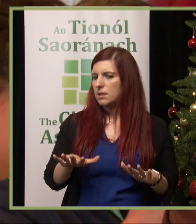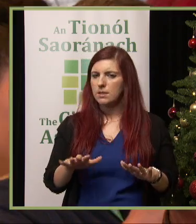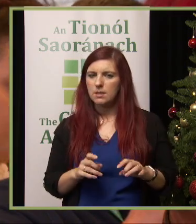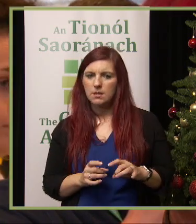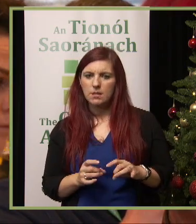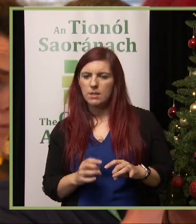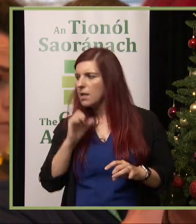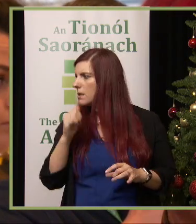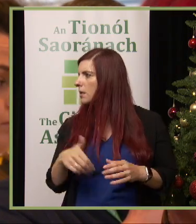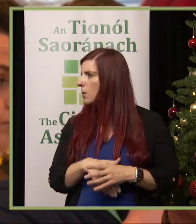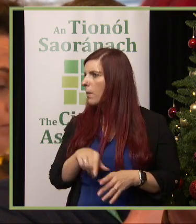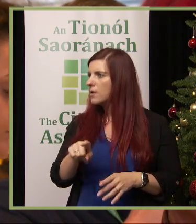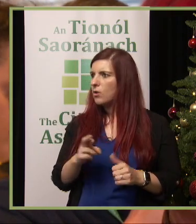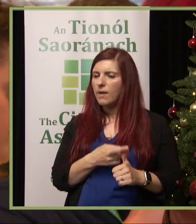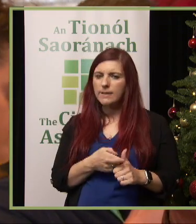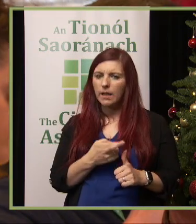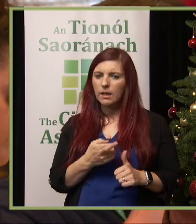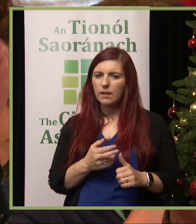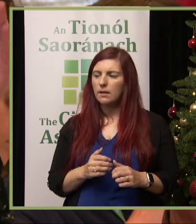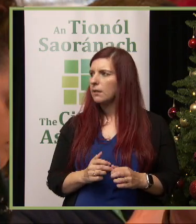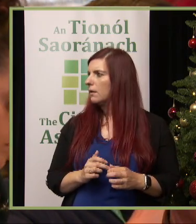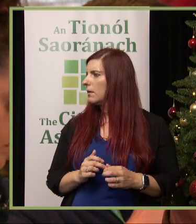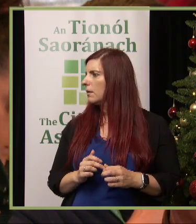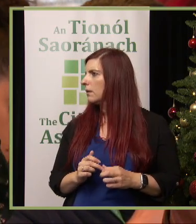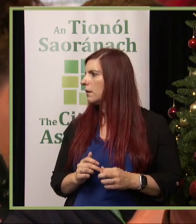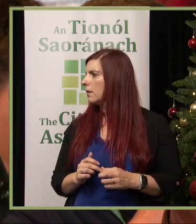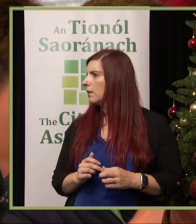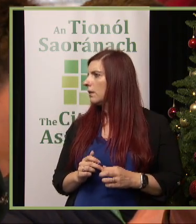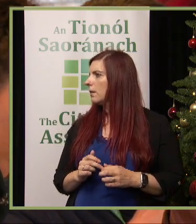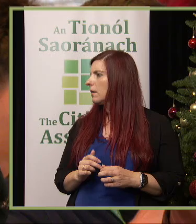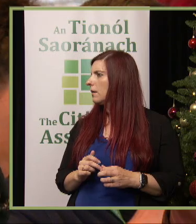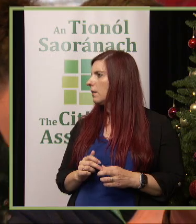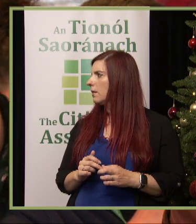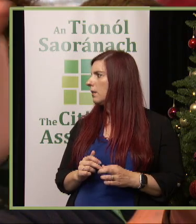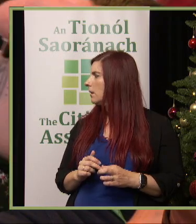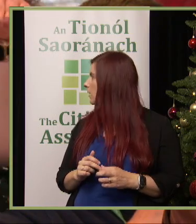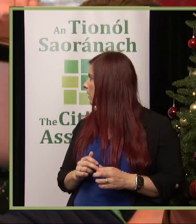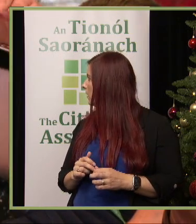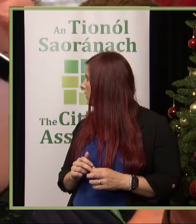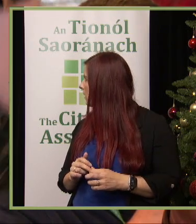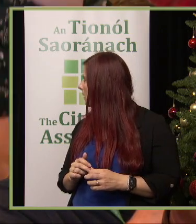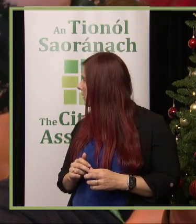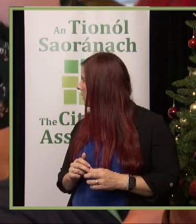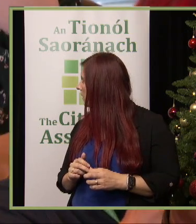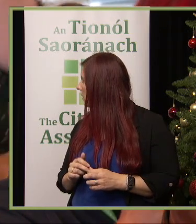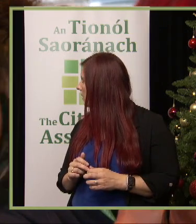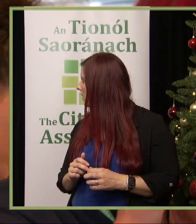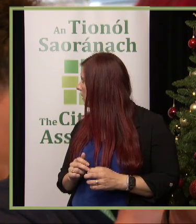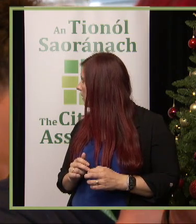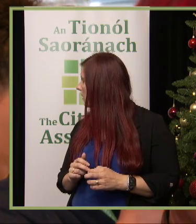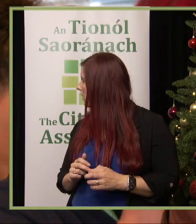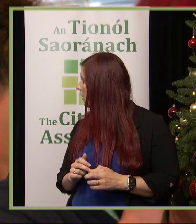not mean that, no? Improving it? Okay, sorry, no. I'm just going based, on the triangle, where it's like just maintaining and then So above for to